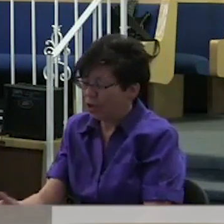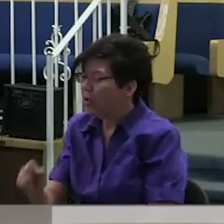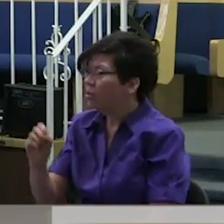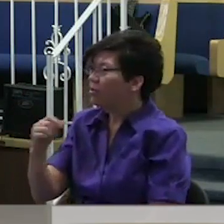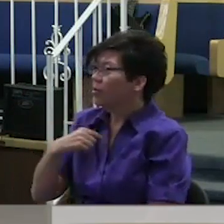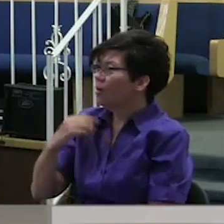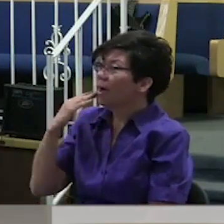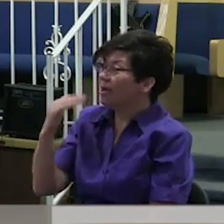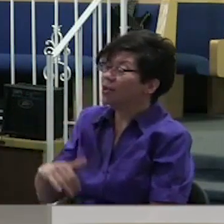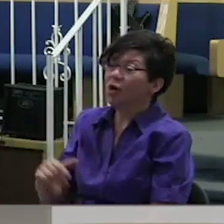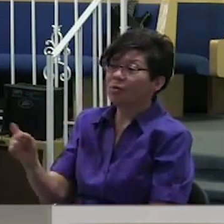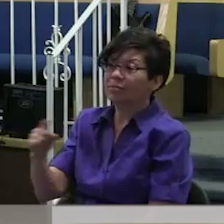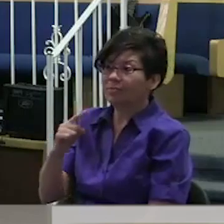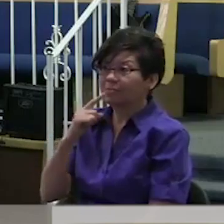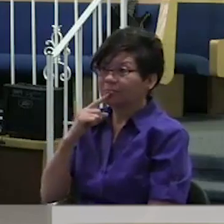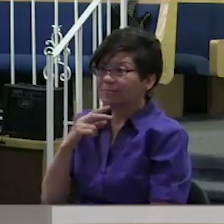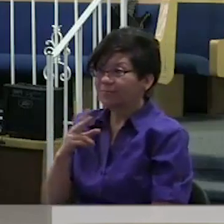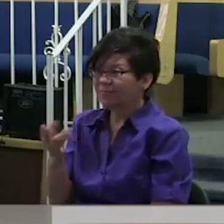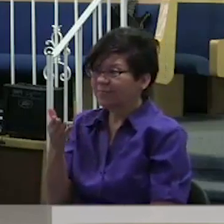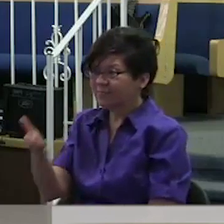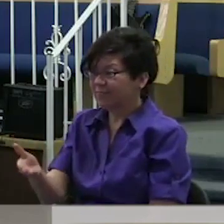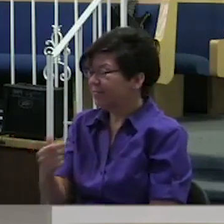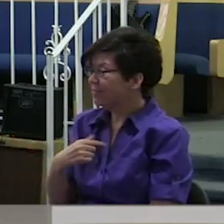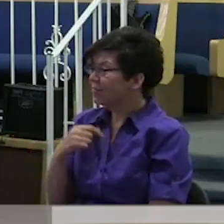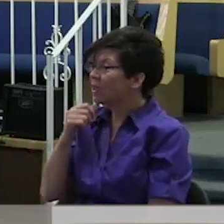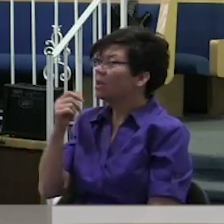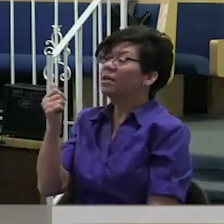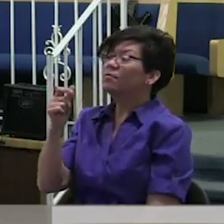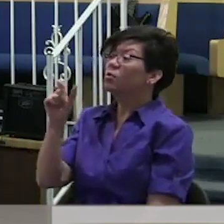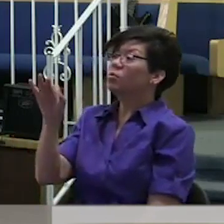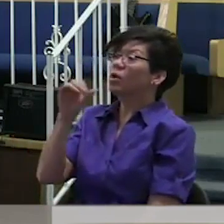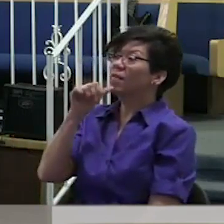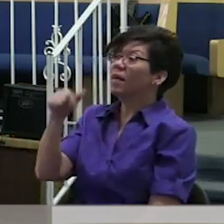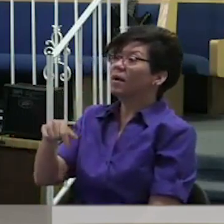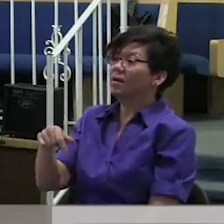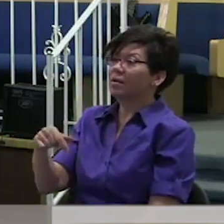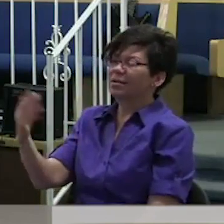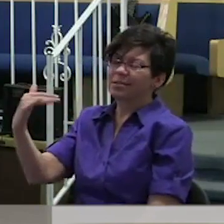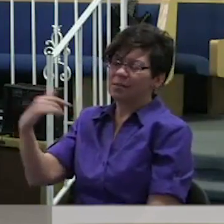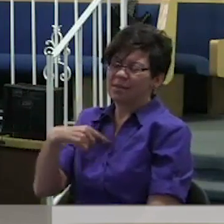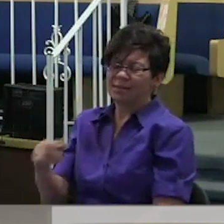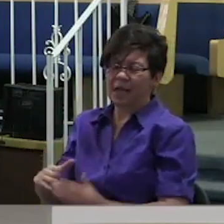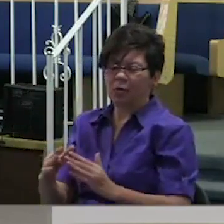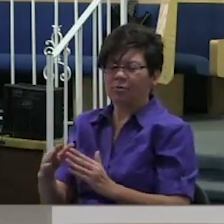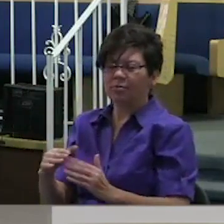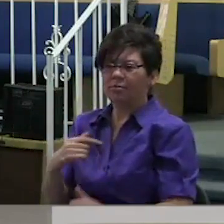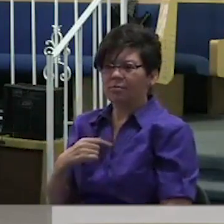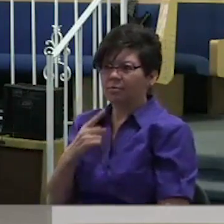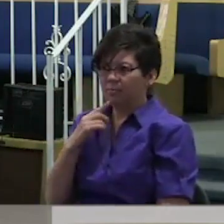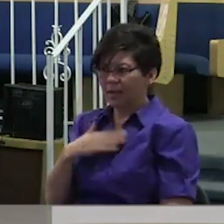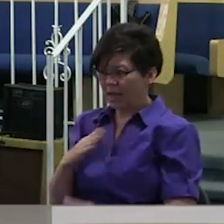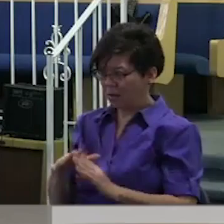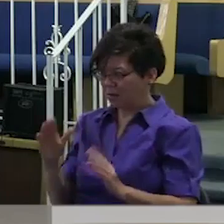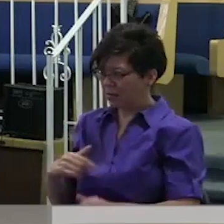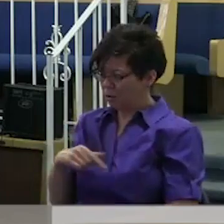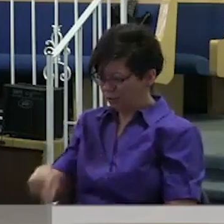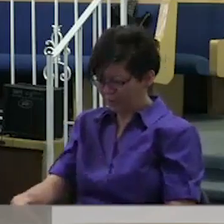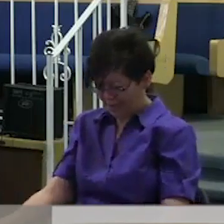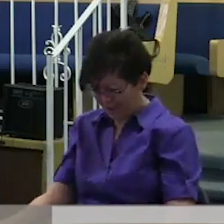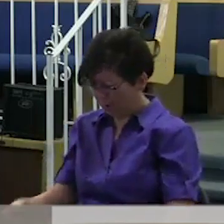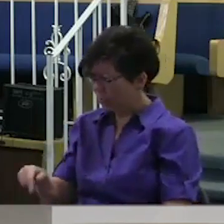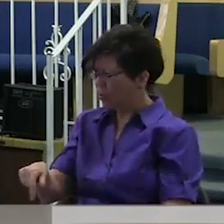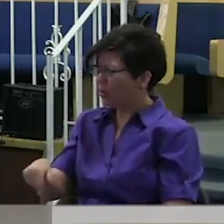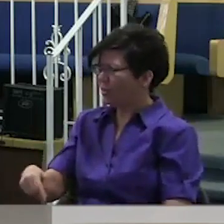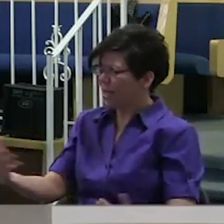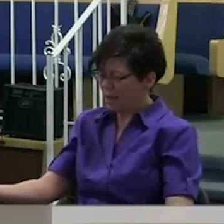I know we all must have been there. And if you wasn't there, come next time. Oh, never mind. You here right now.